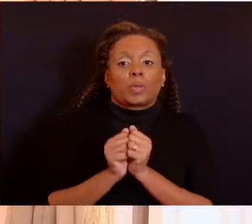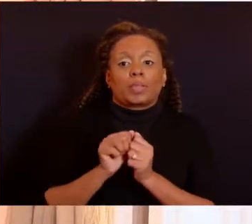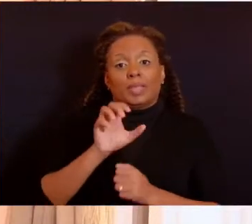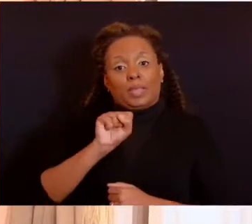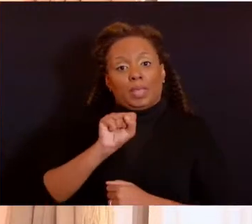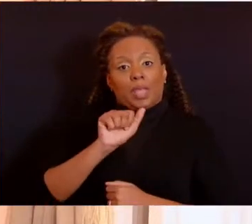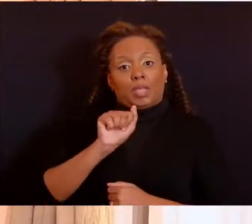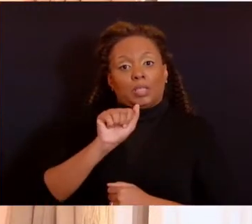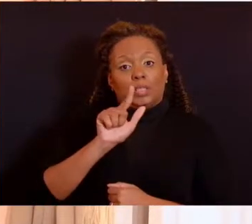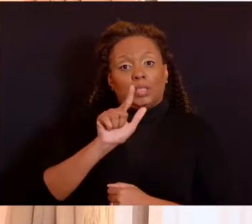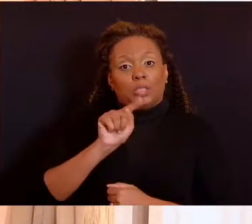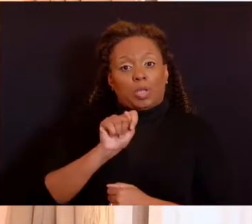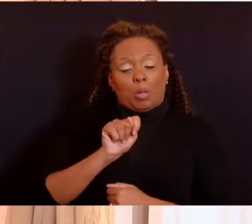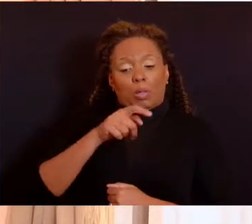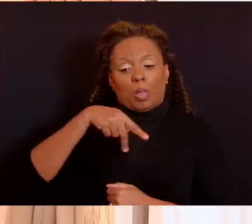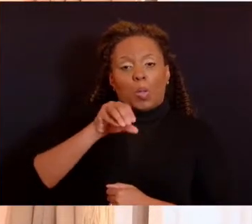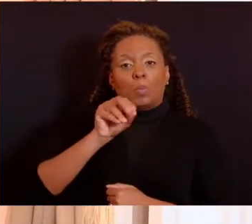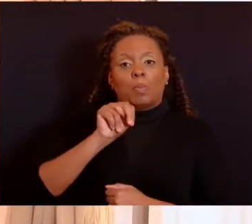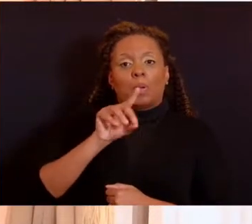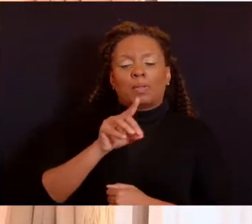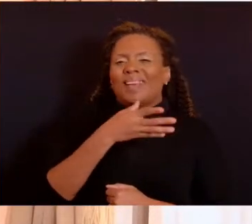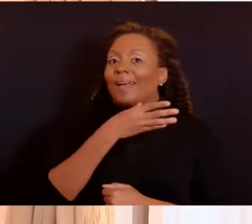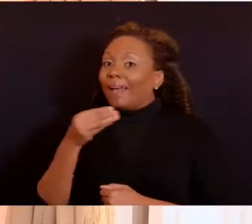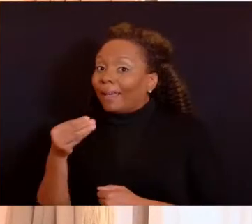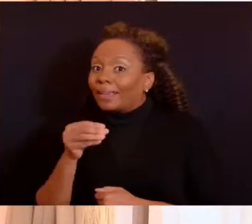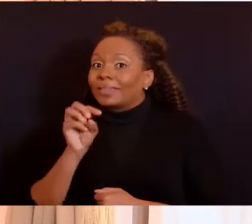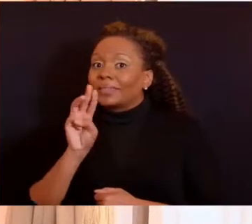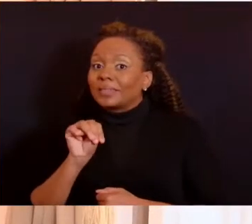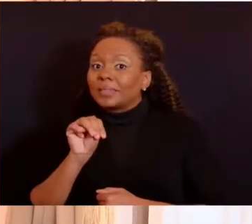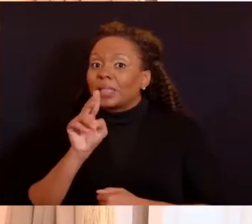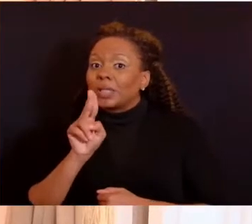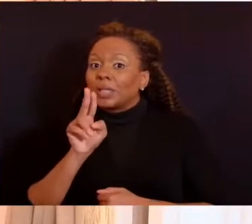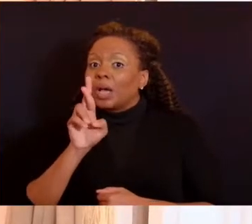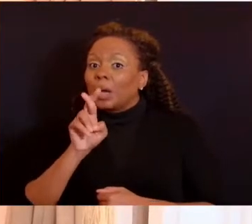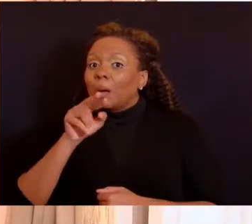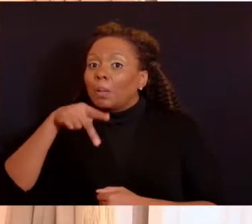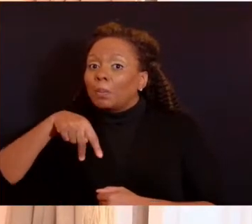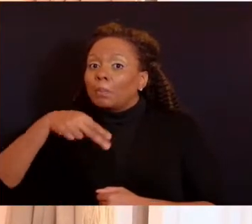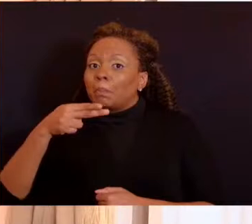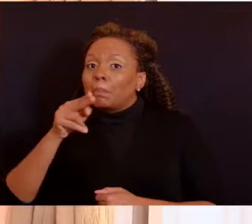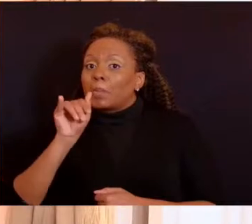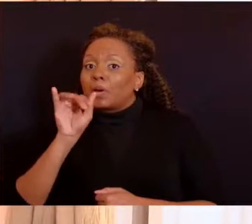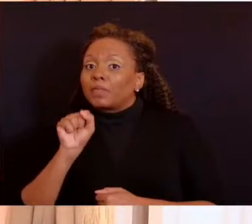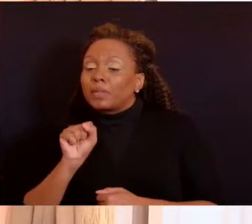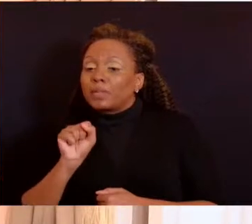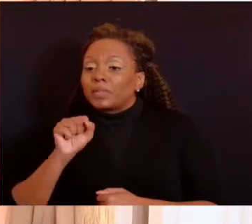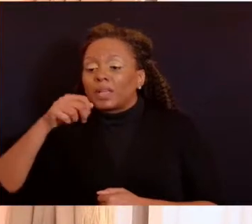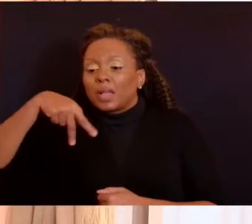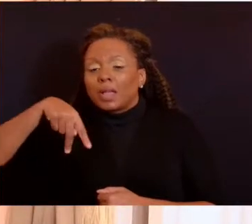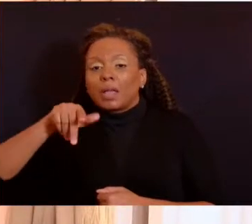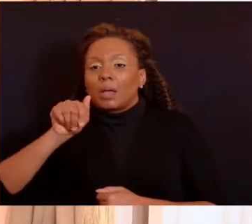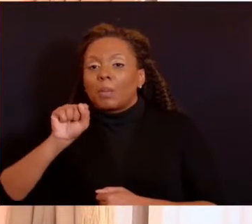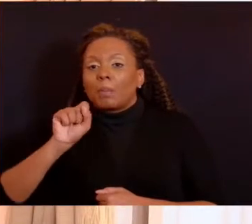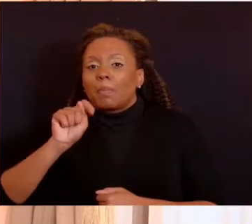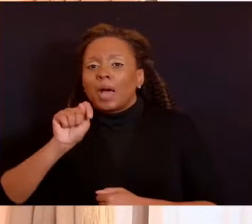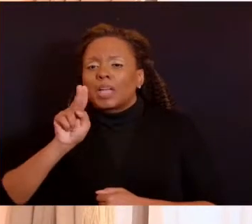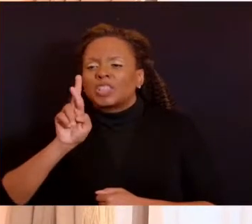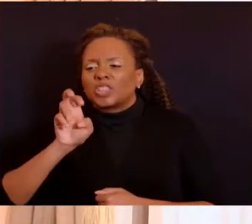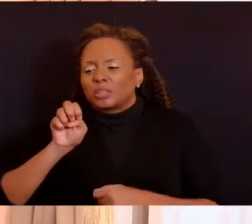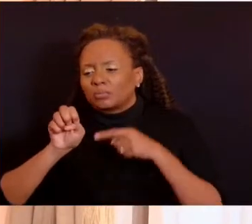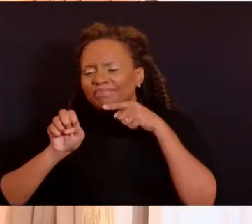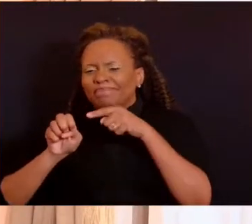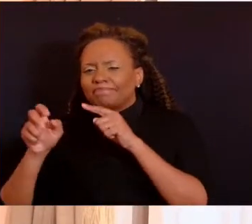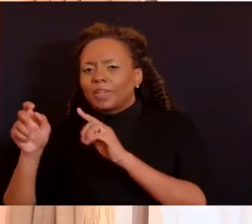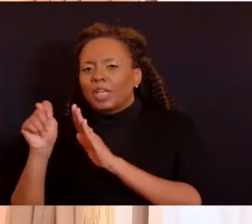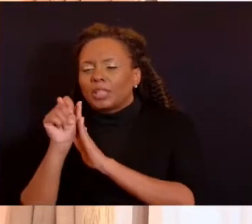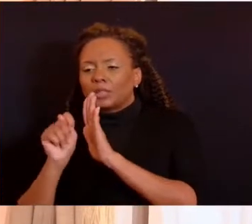in Bridgetown, we all know that Bridgetown has serious issues because a lot of the water in the watershed comes down into Bridgetown in addition